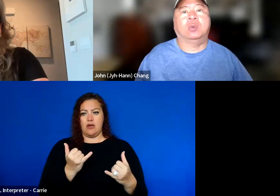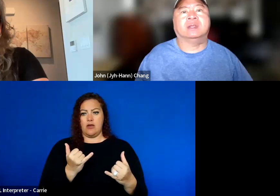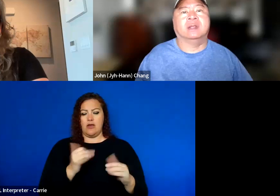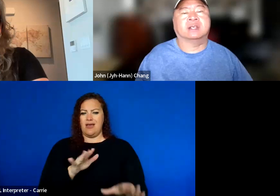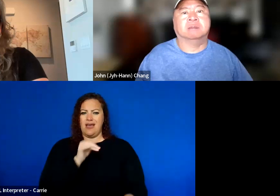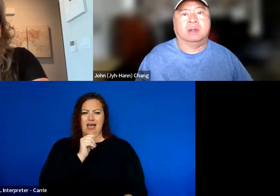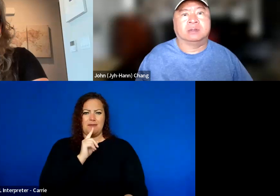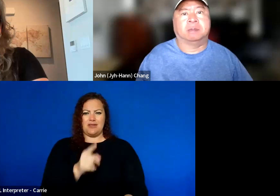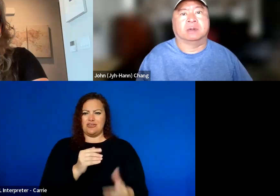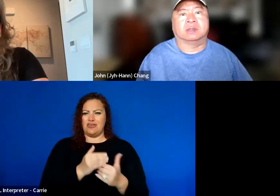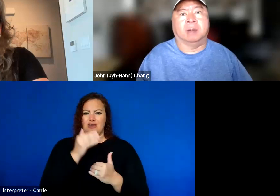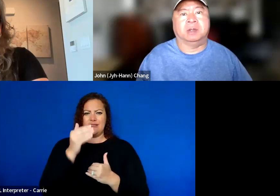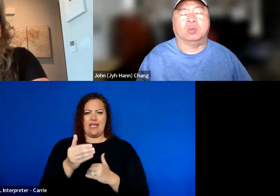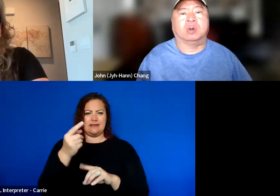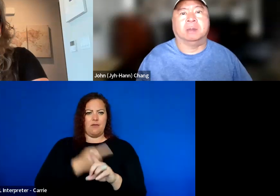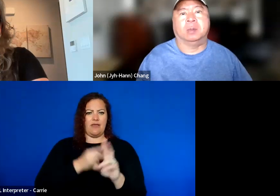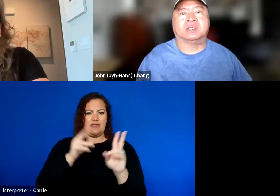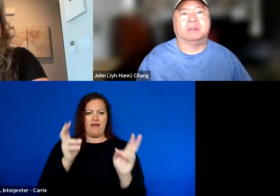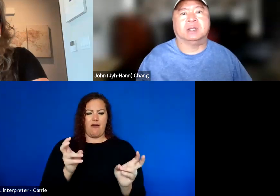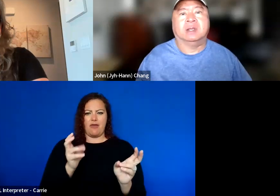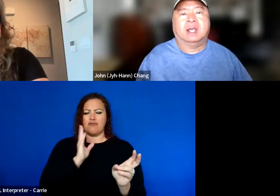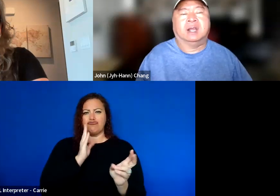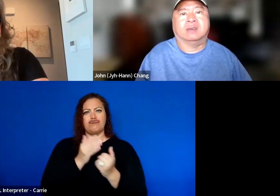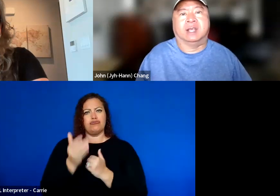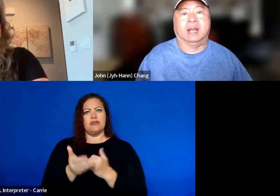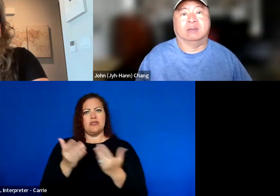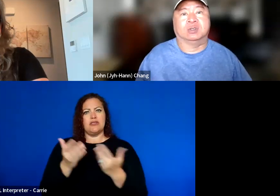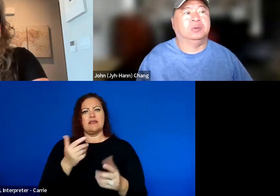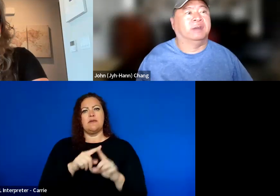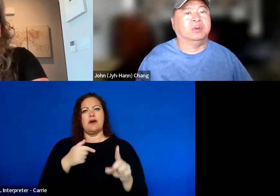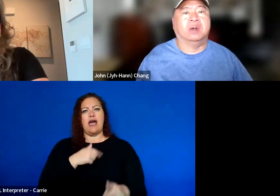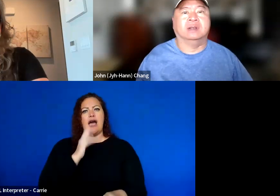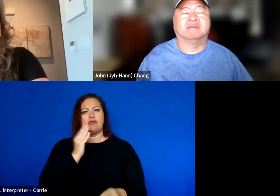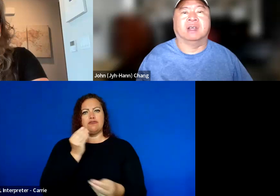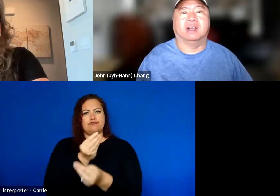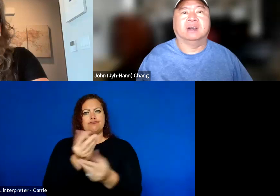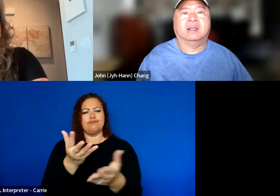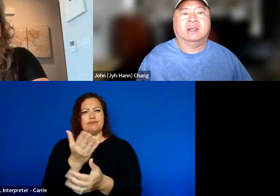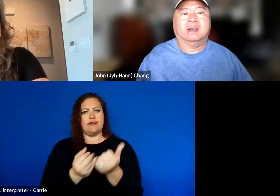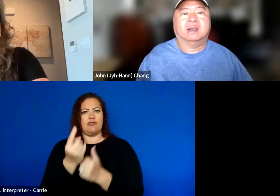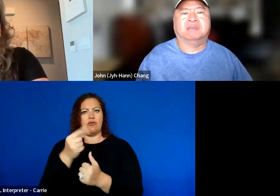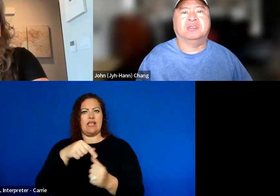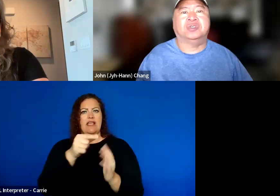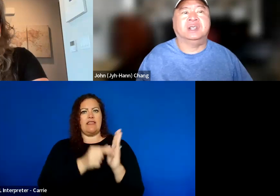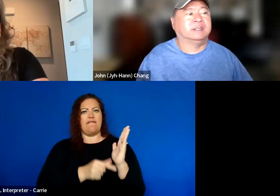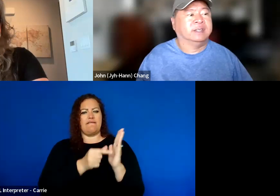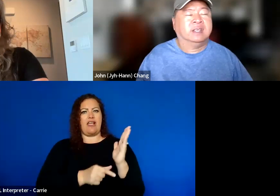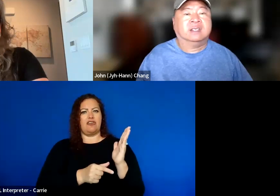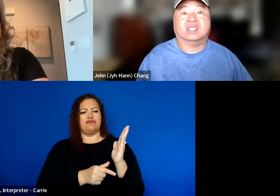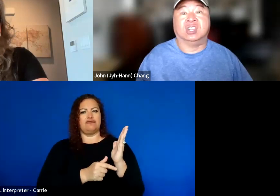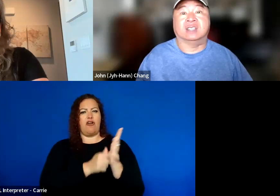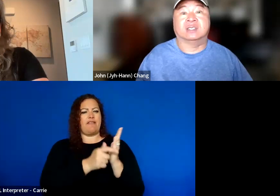not sure what the next month's topic. We'll come up with something and I'll get it out to you, everyone in the flyer. Feel free